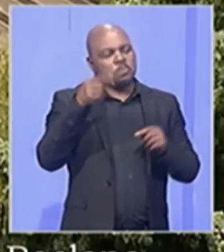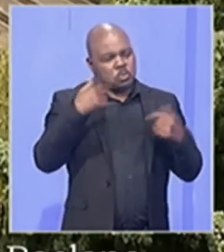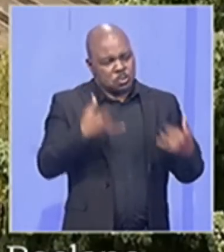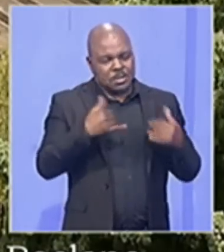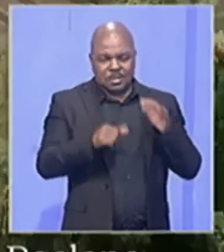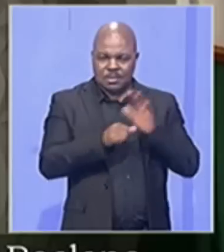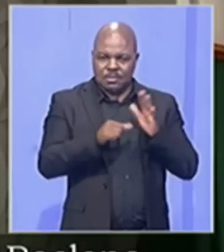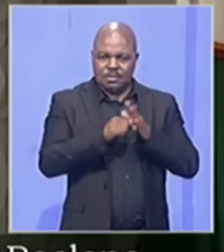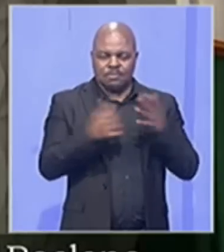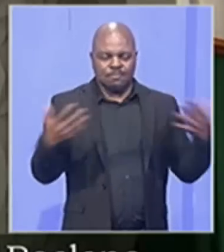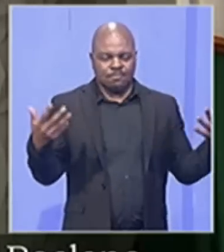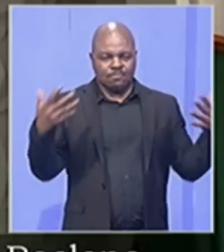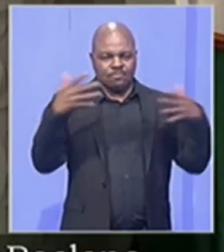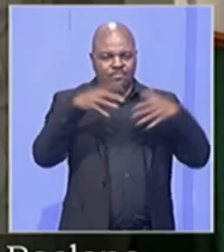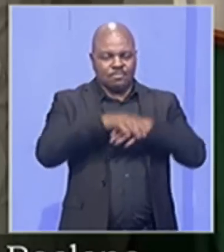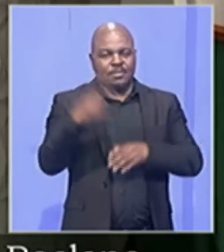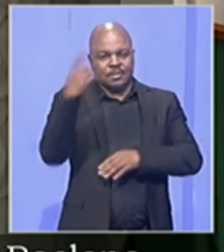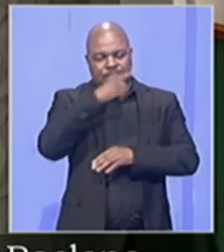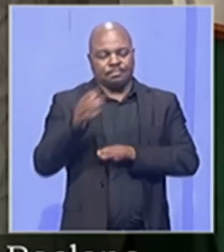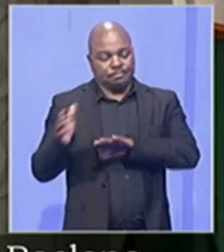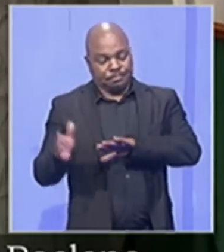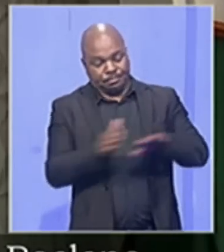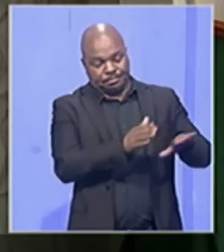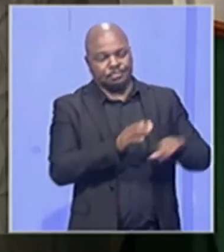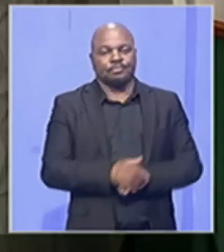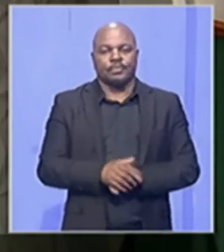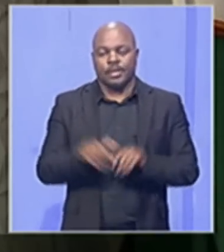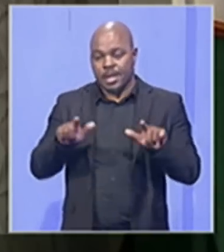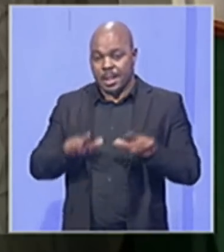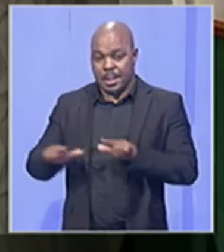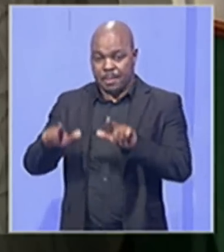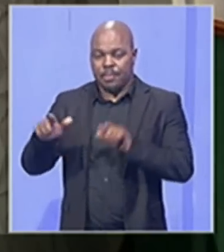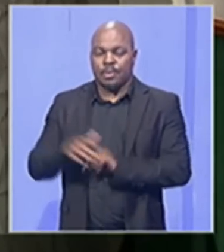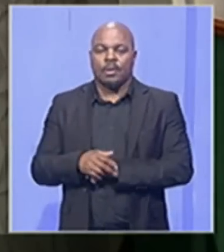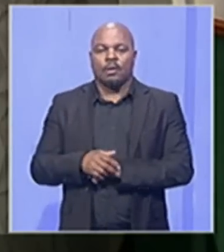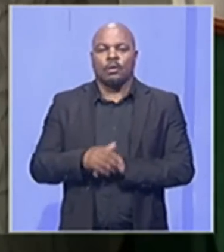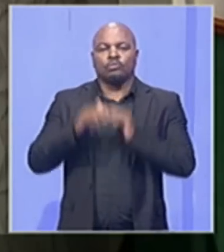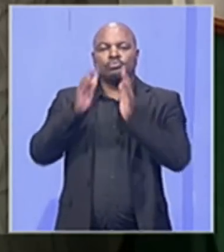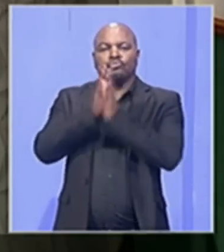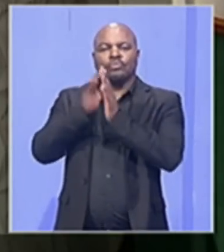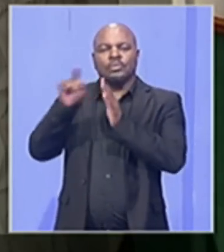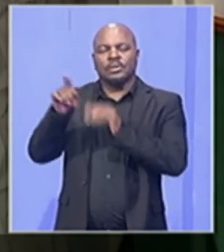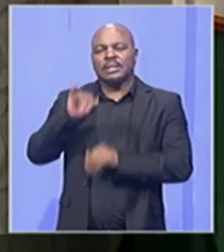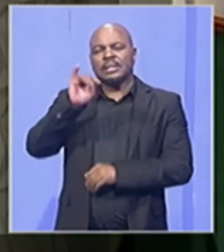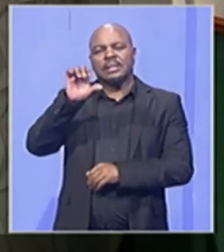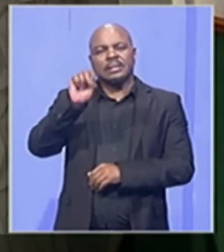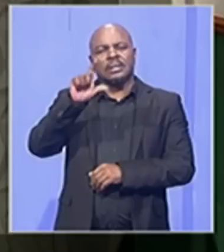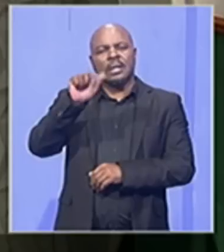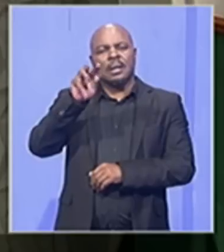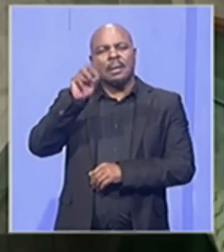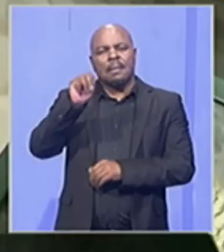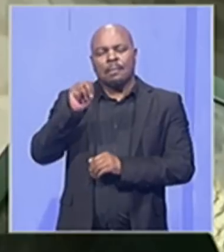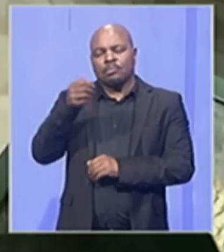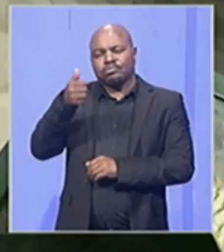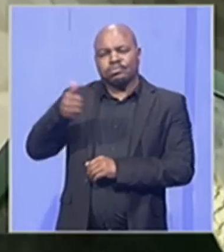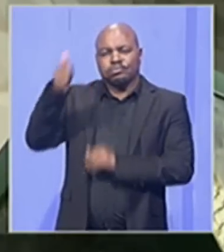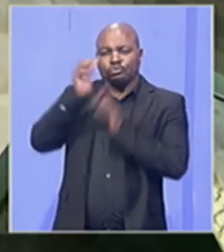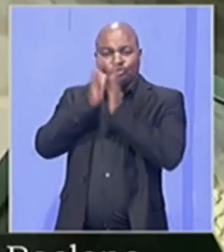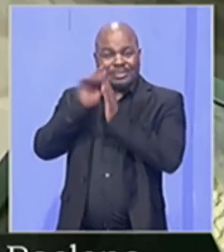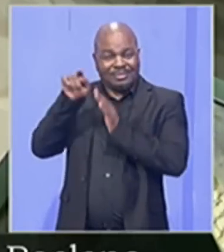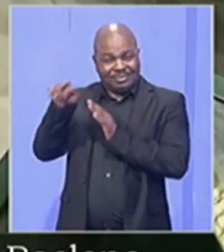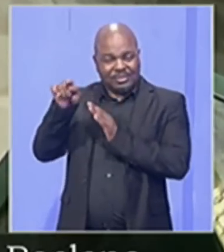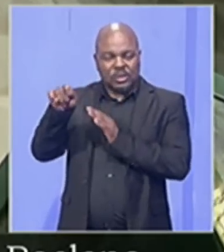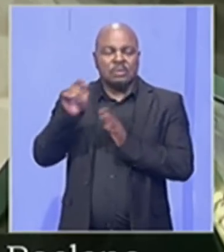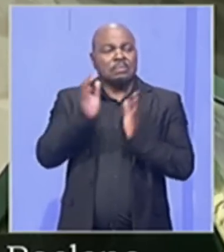poelano. Ha re leba ka Limpopo teng moetapele wa kereke ya Maislam o ipileditse o baetapele ba dikereke